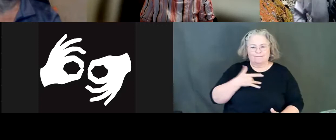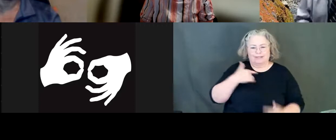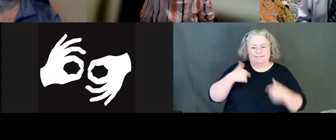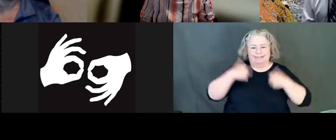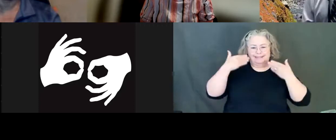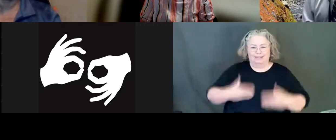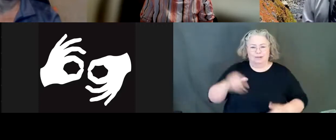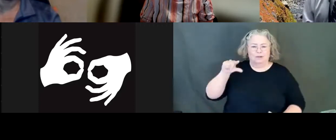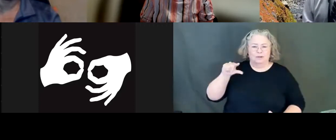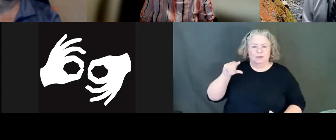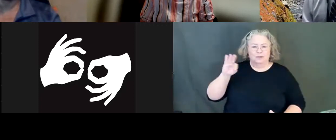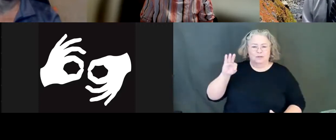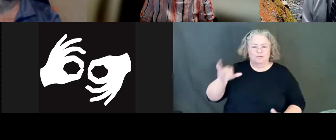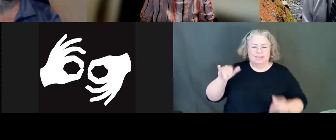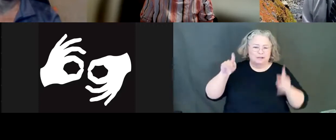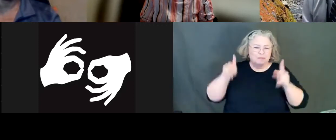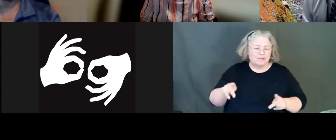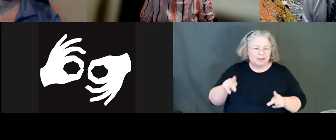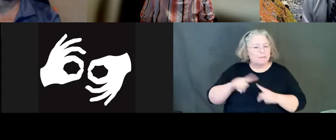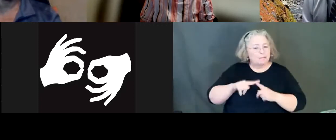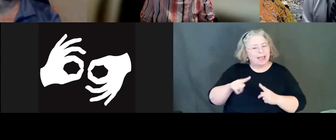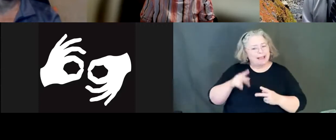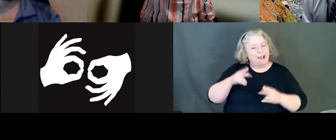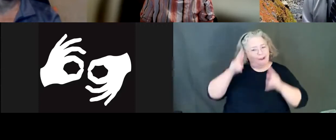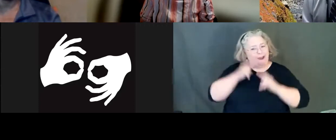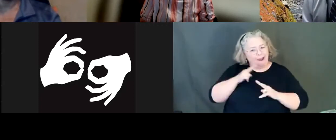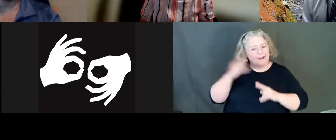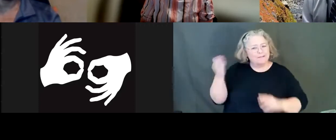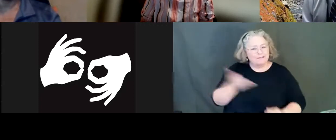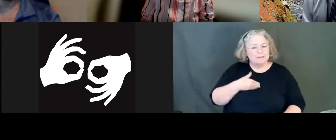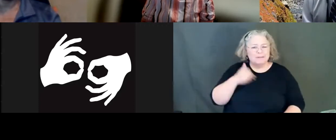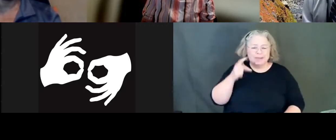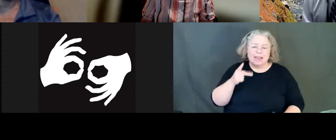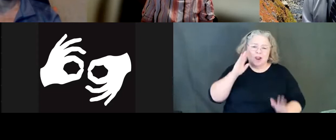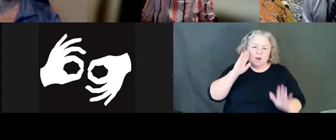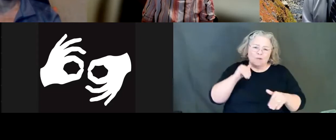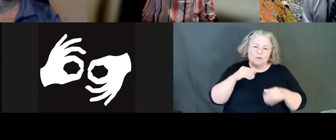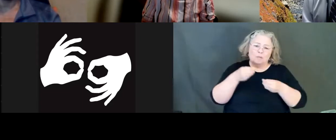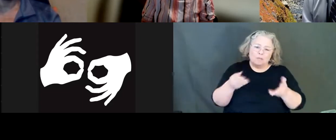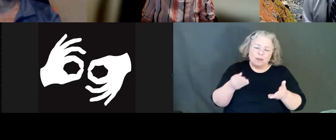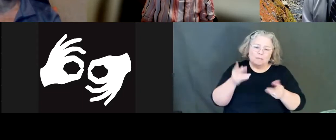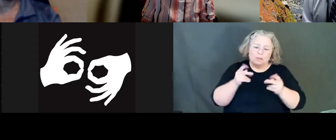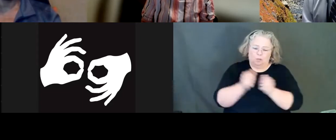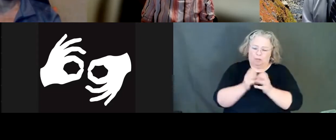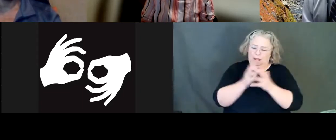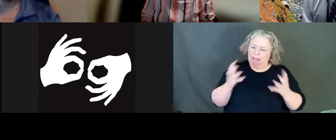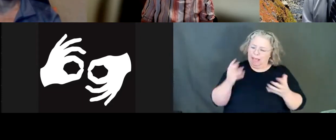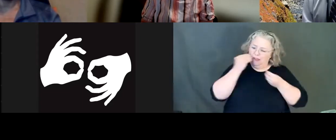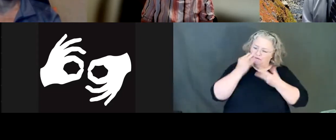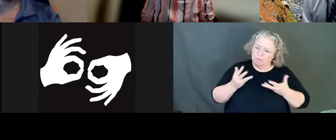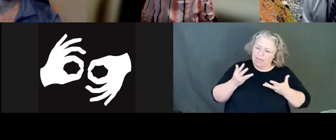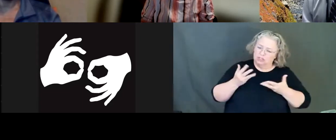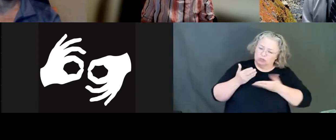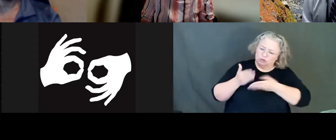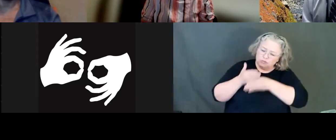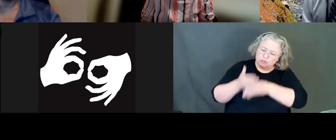so I think we hopefully have provided people a lot of information. We